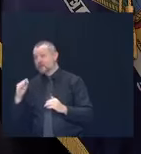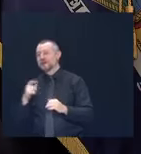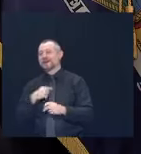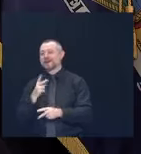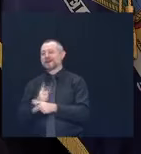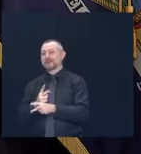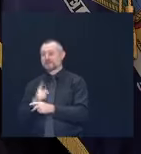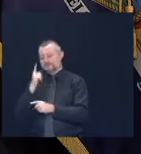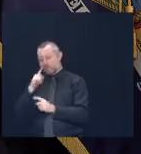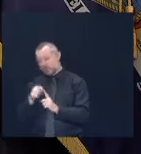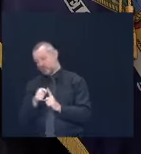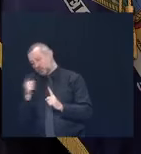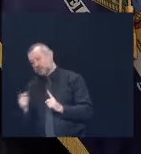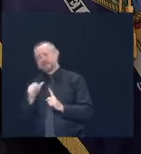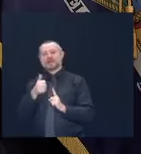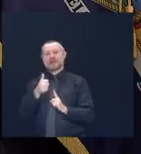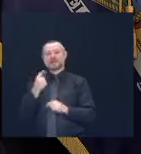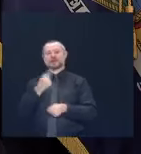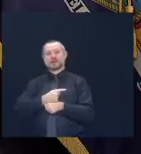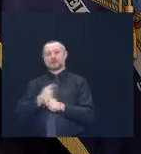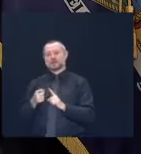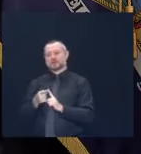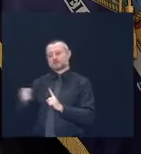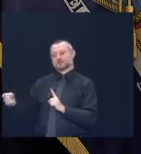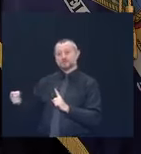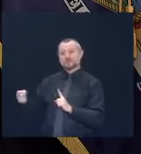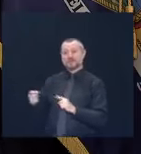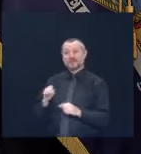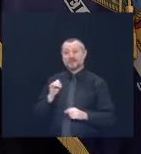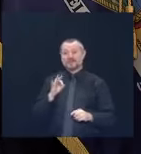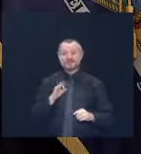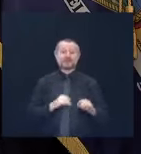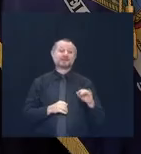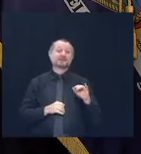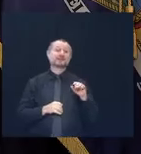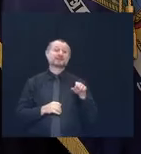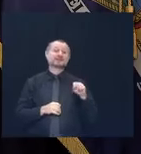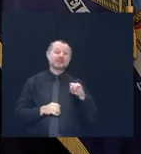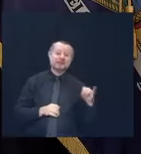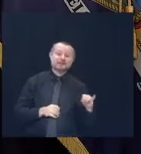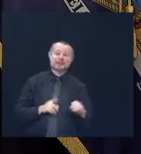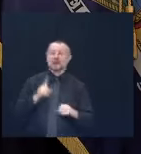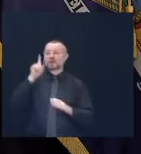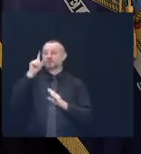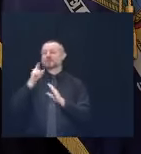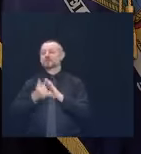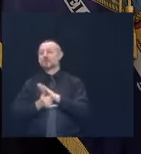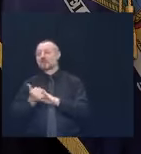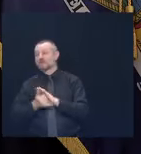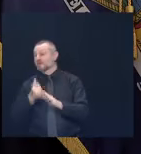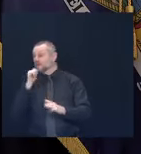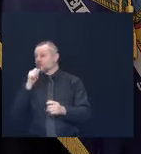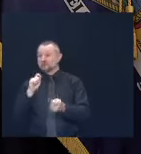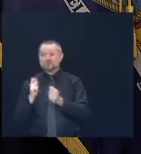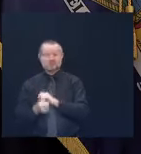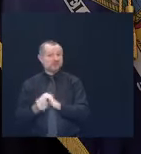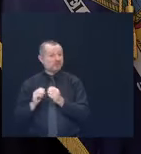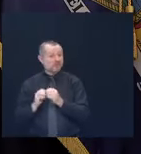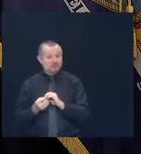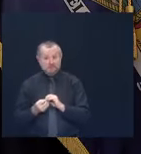days. Unless they dramatically change the trajectory of the infection